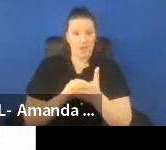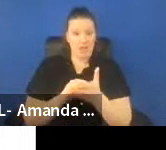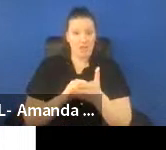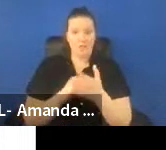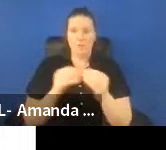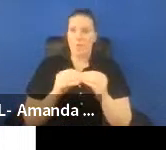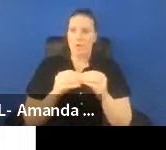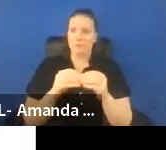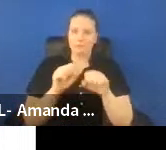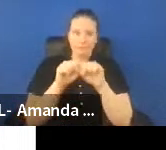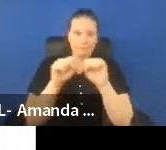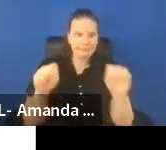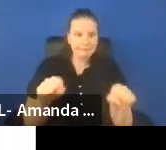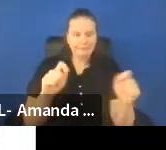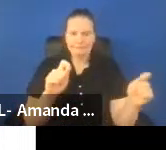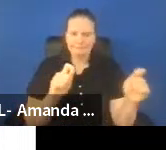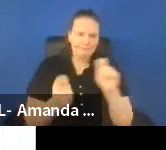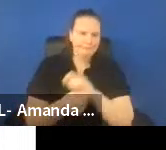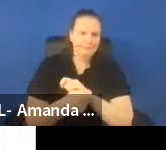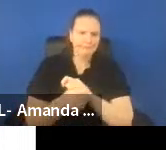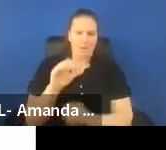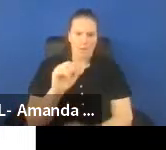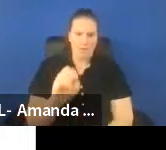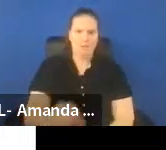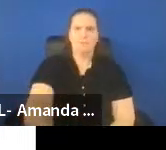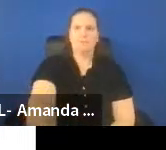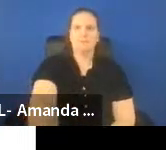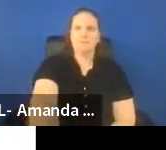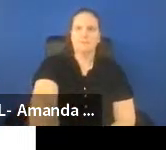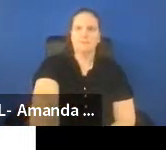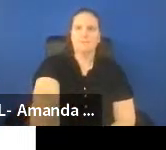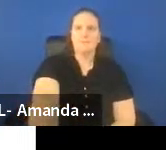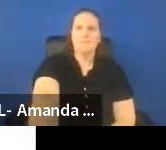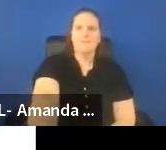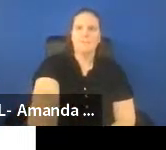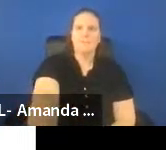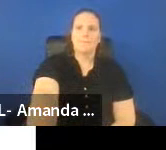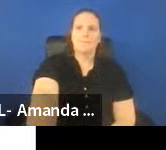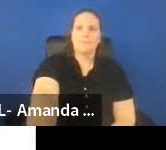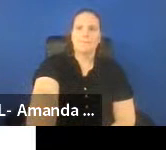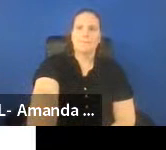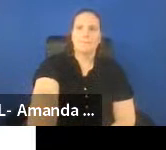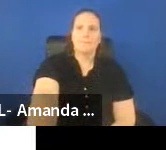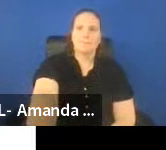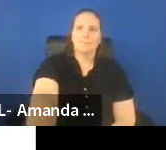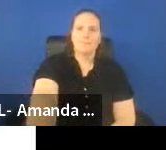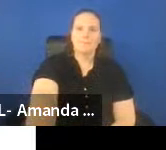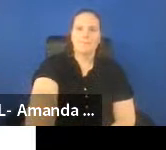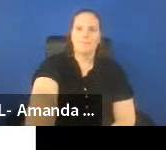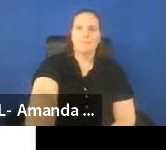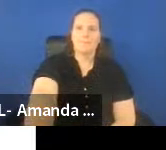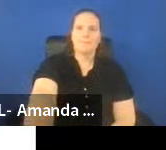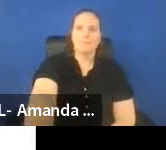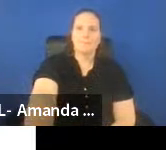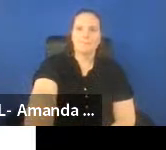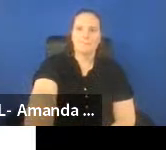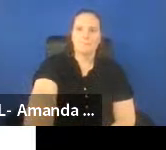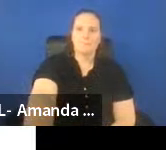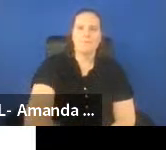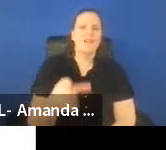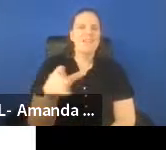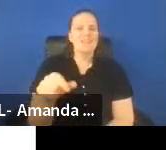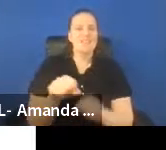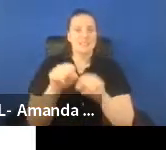more systemic reform cases. So these are cases where the system or the